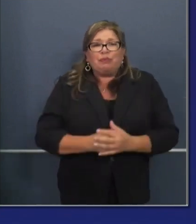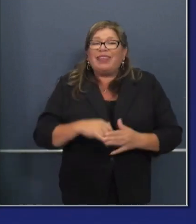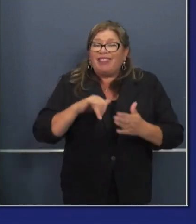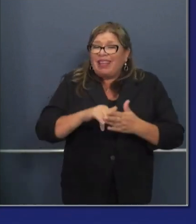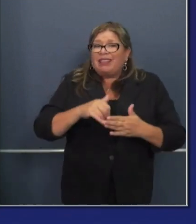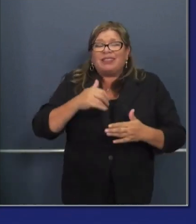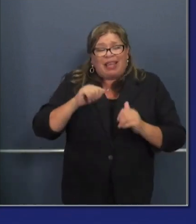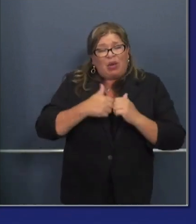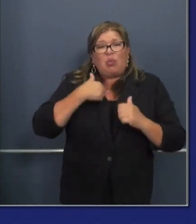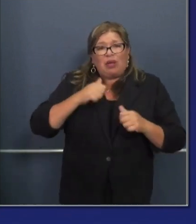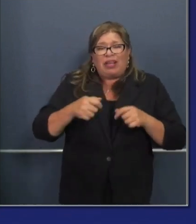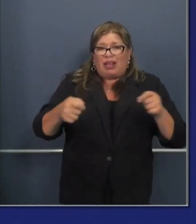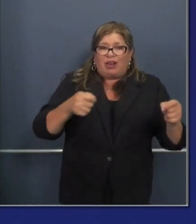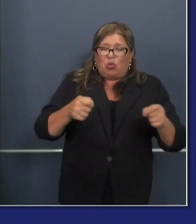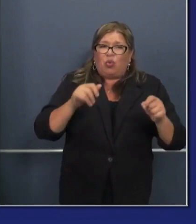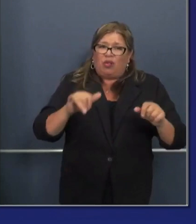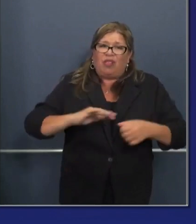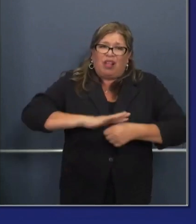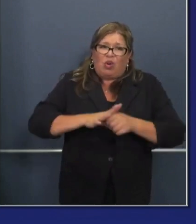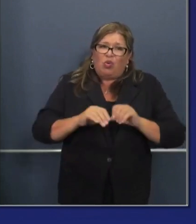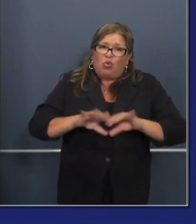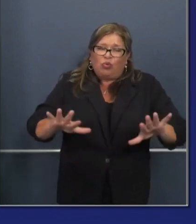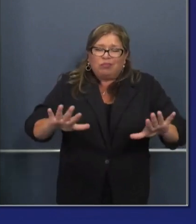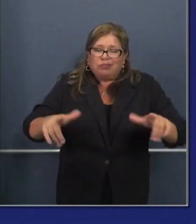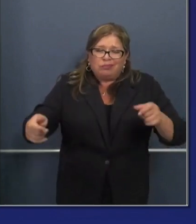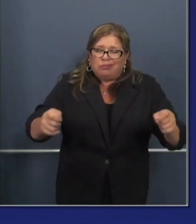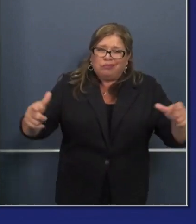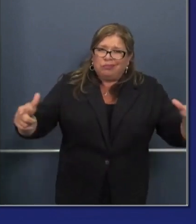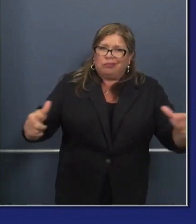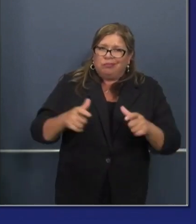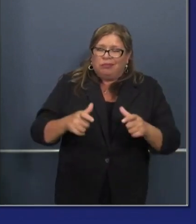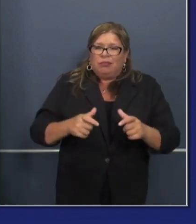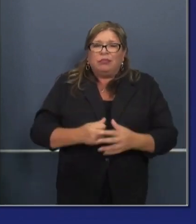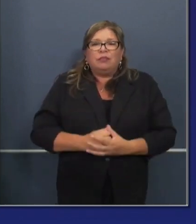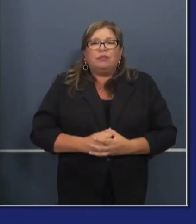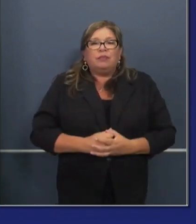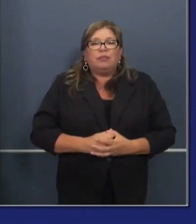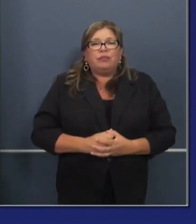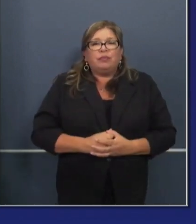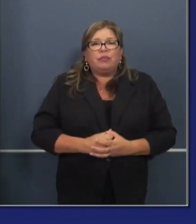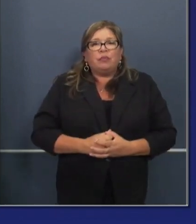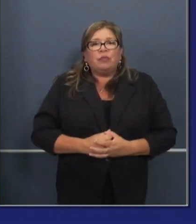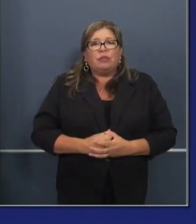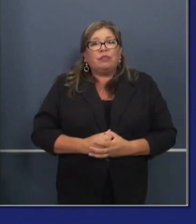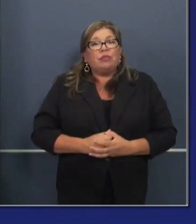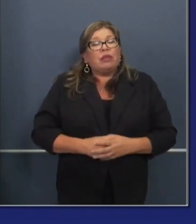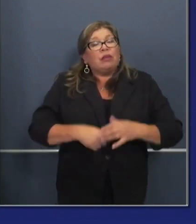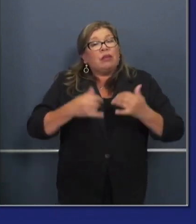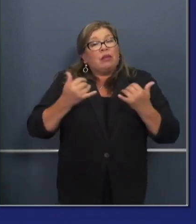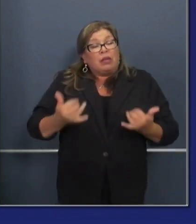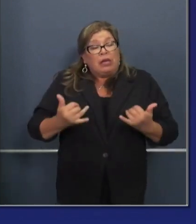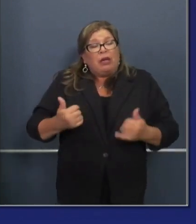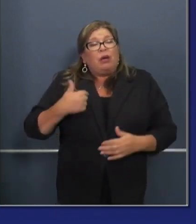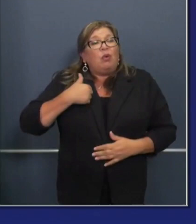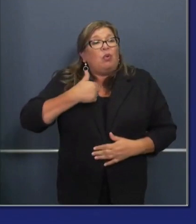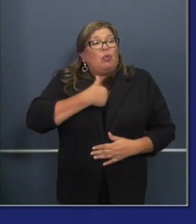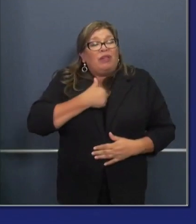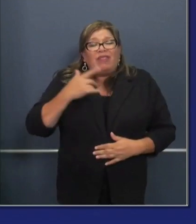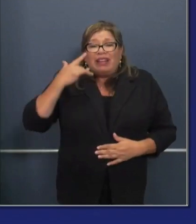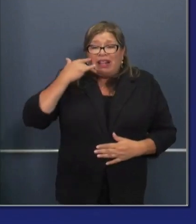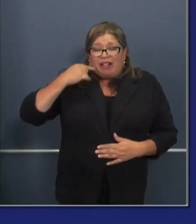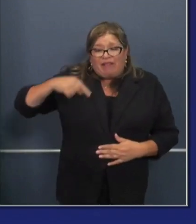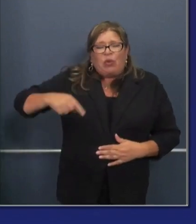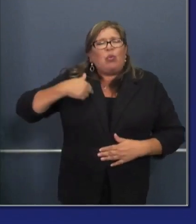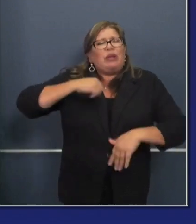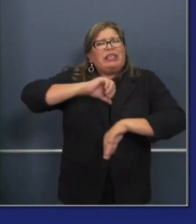want to highlight that 31 of our counties are onboarded already on the California Connected